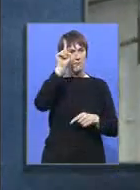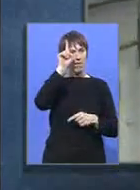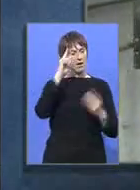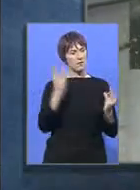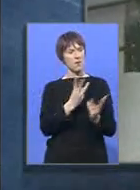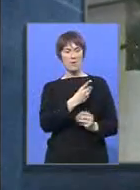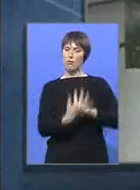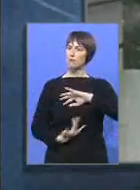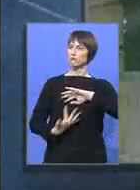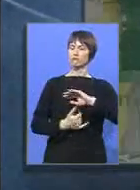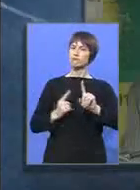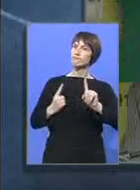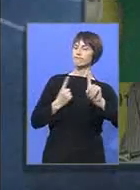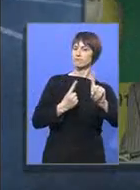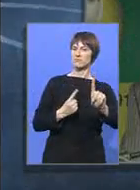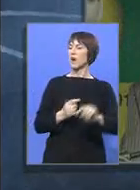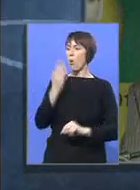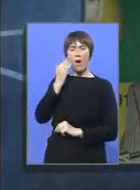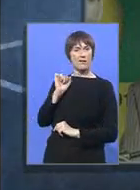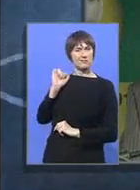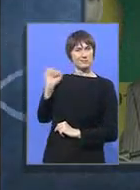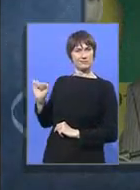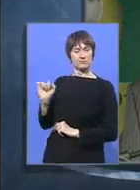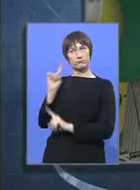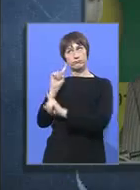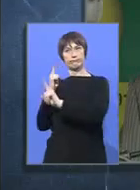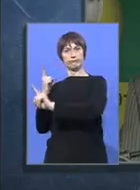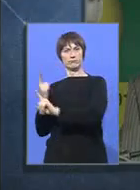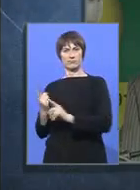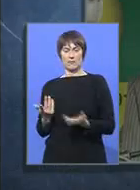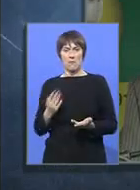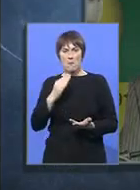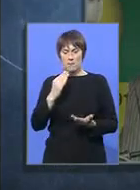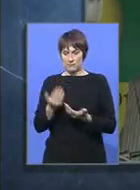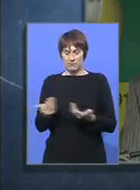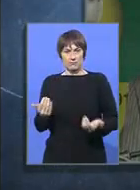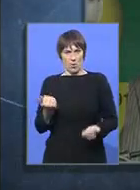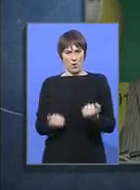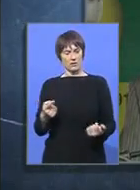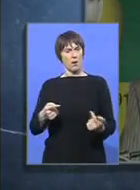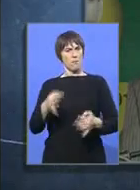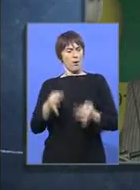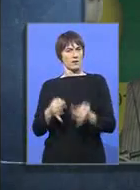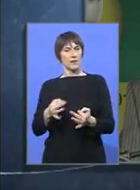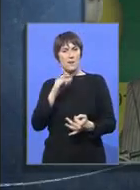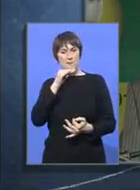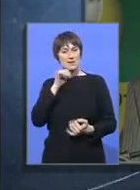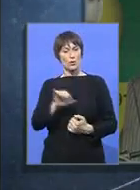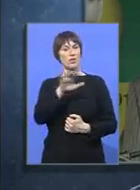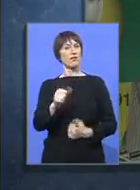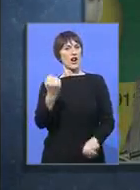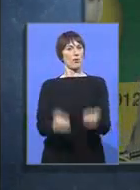people and those of whites, the country's court, as